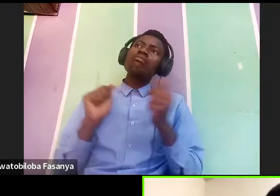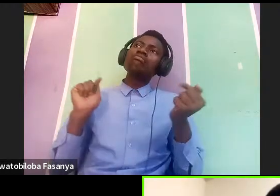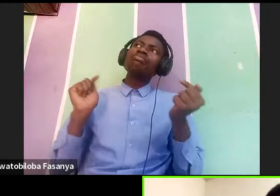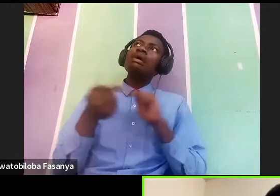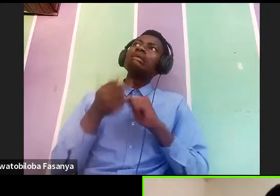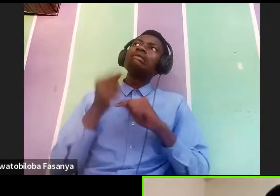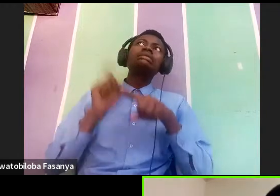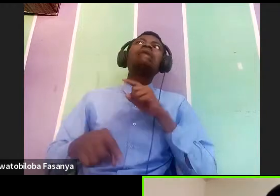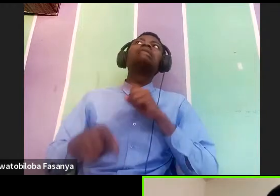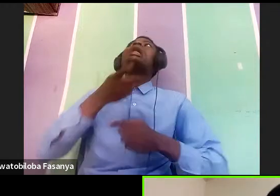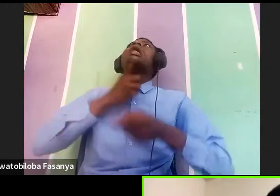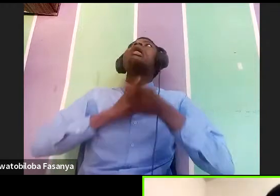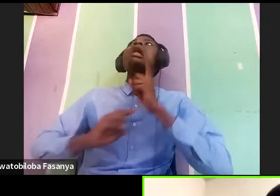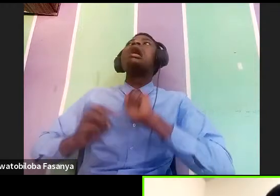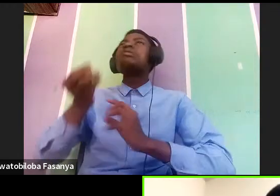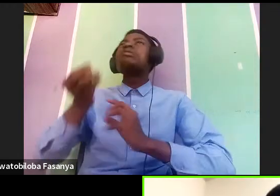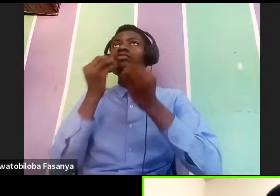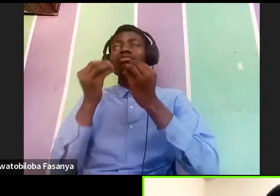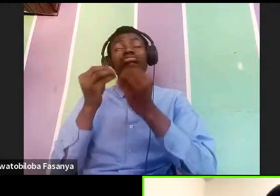seek advice.